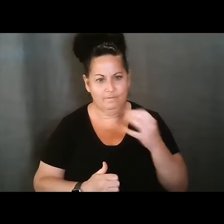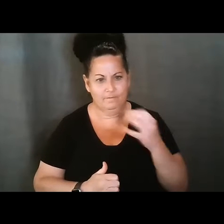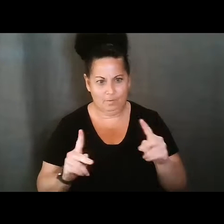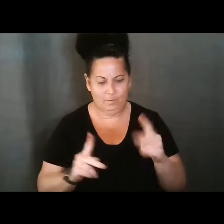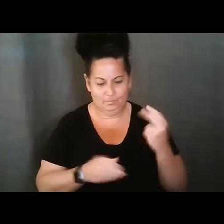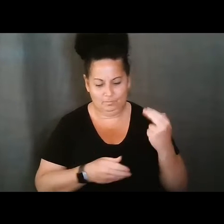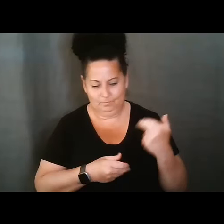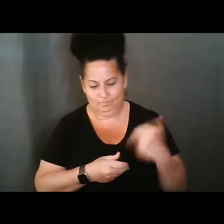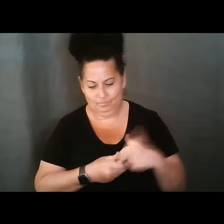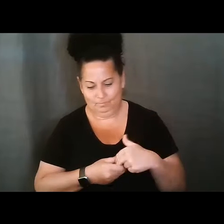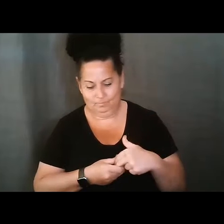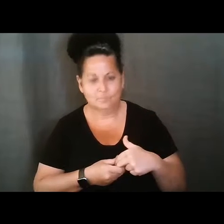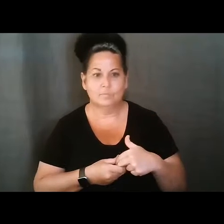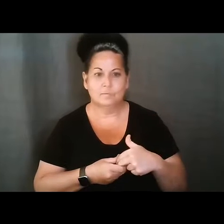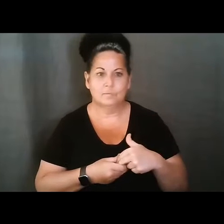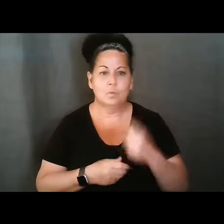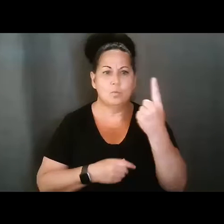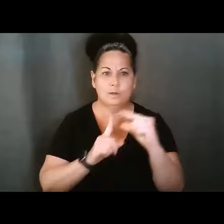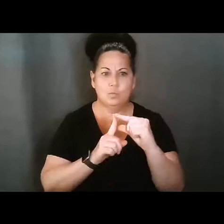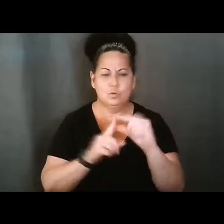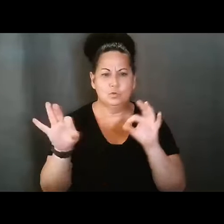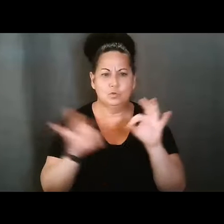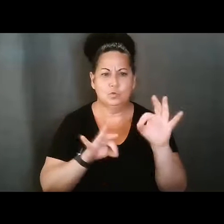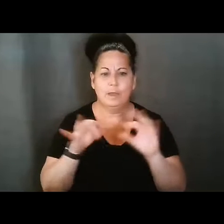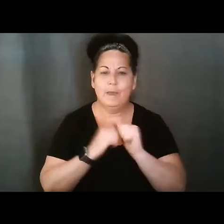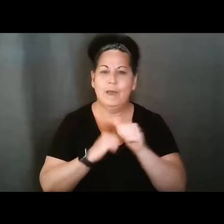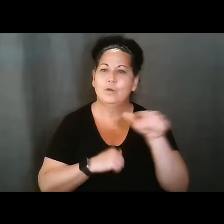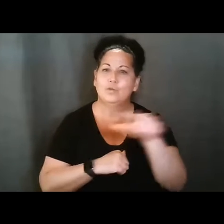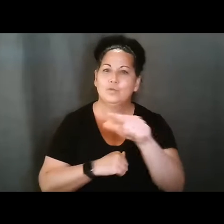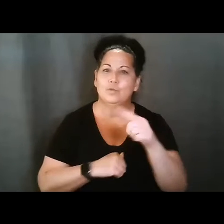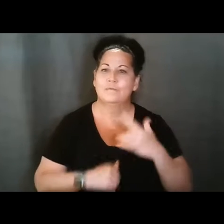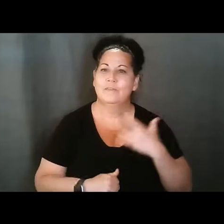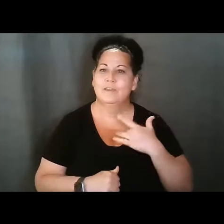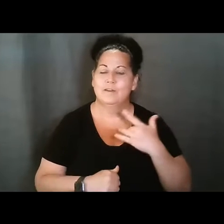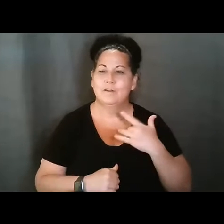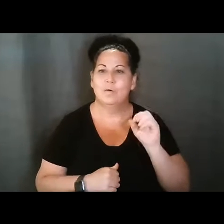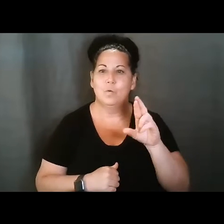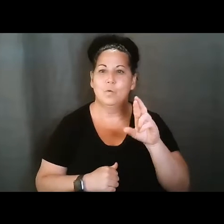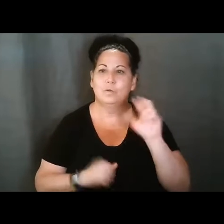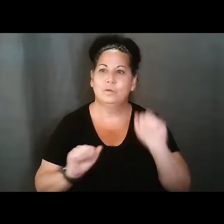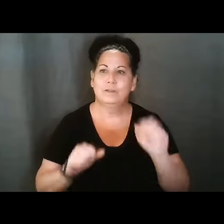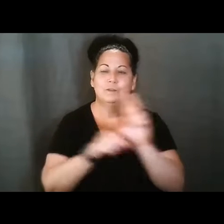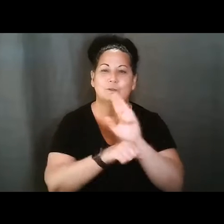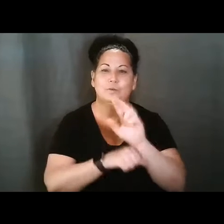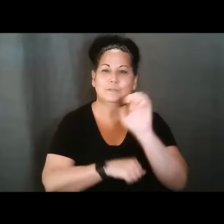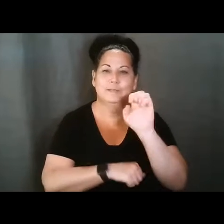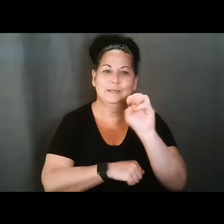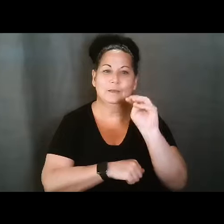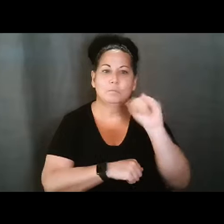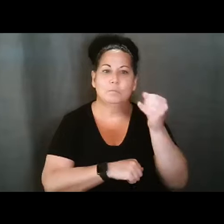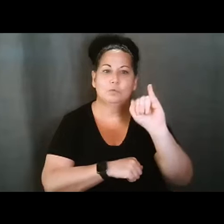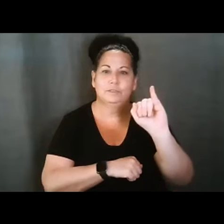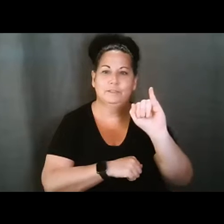in one word, describe how you're feeling today, or you can use an emoji to describe your feelings as